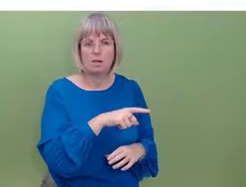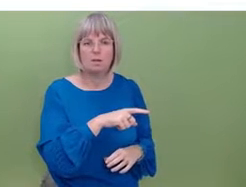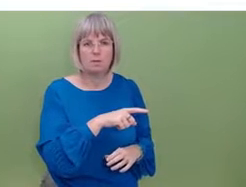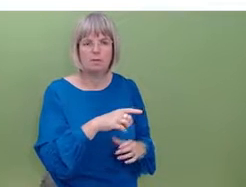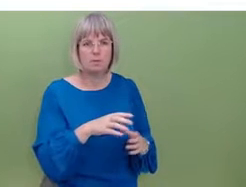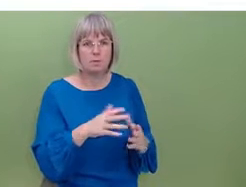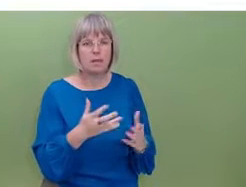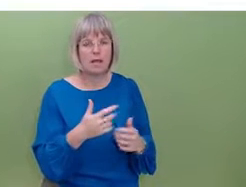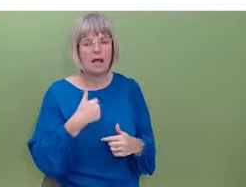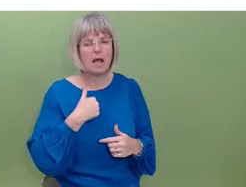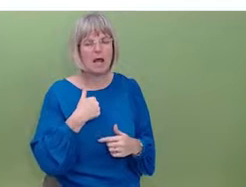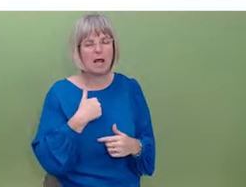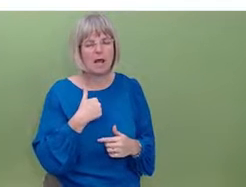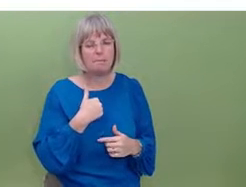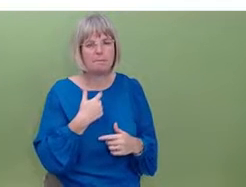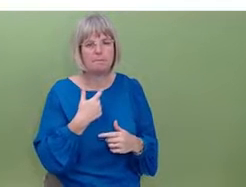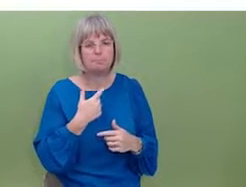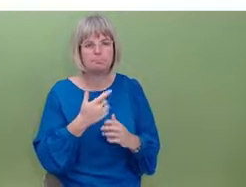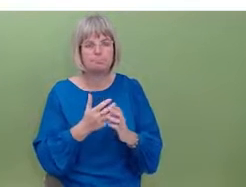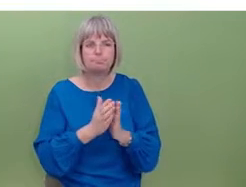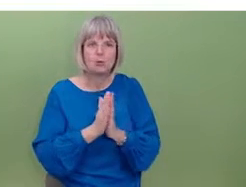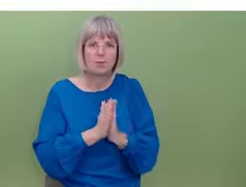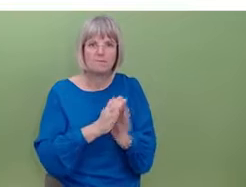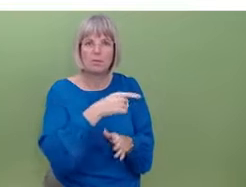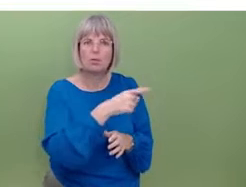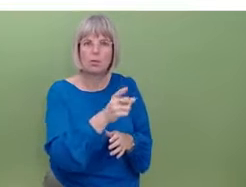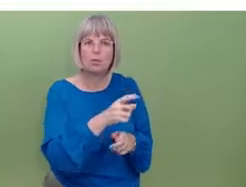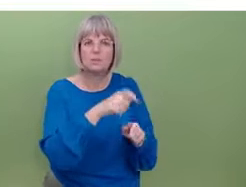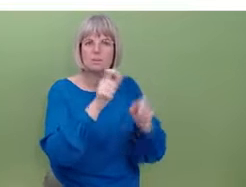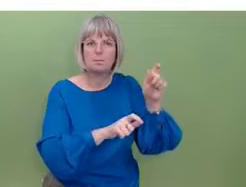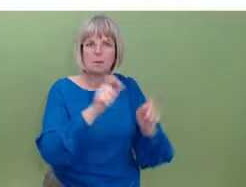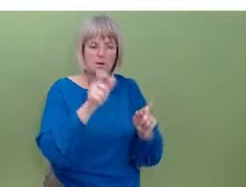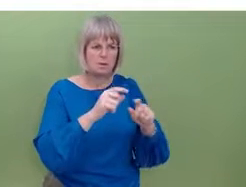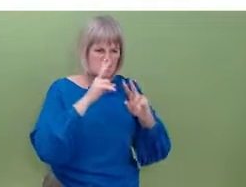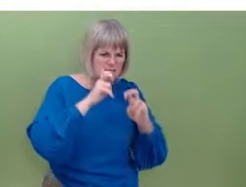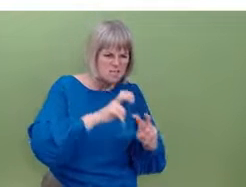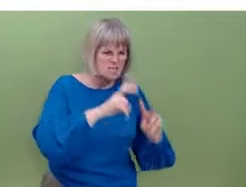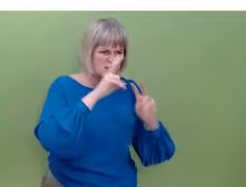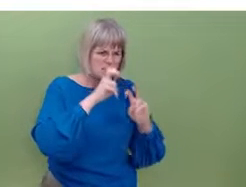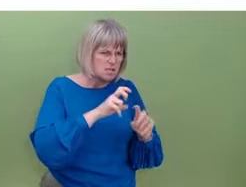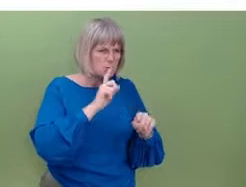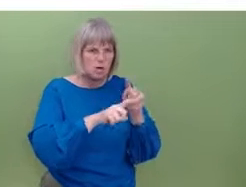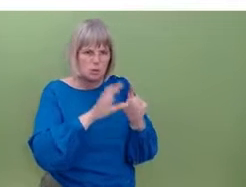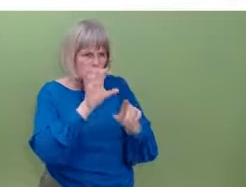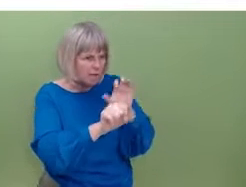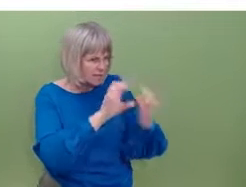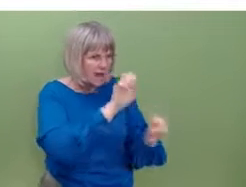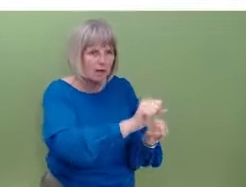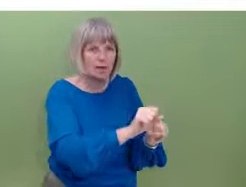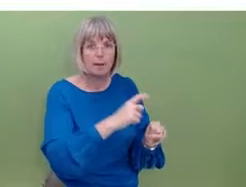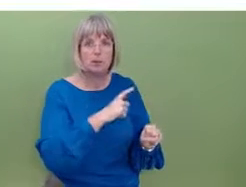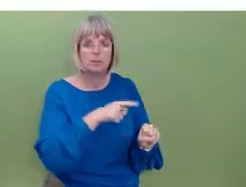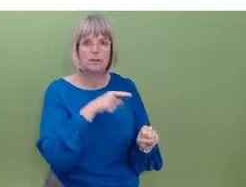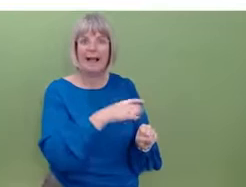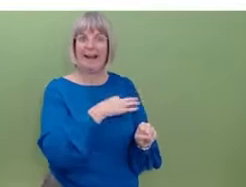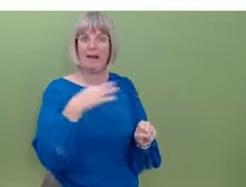am very grateful to those people working hard on identifying this, because it is clinically very helpful for us.